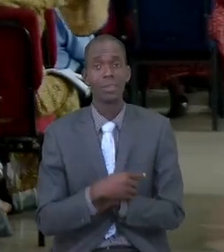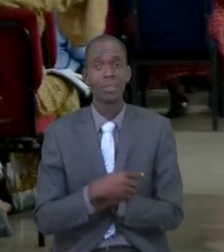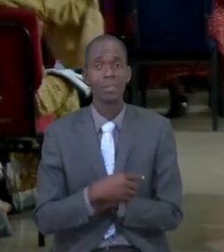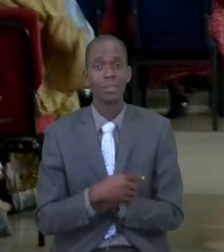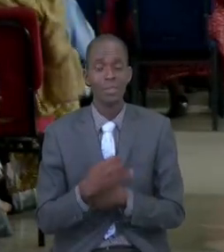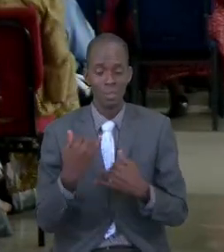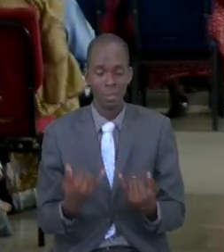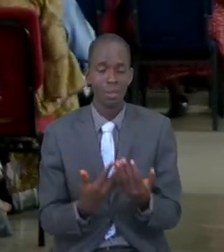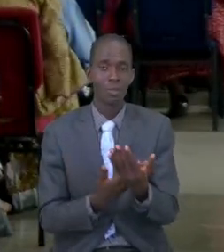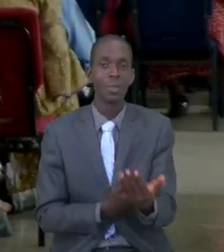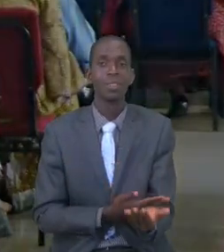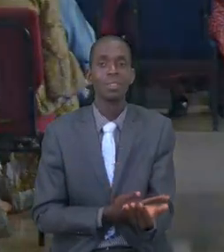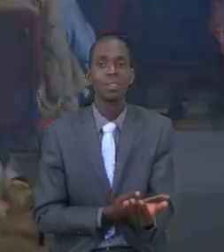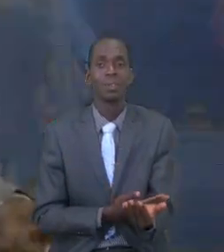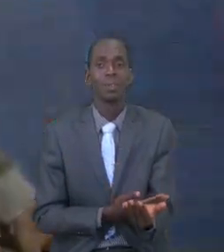this morning,